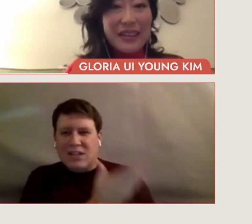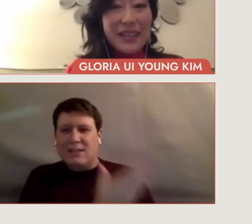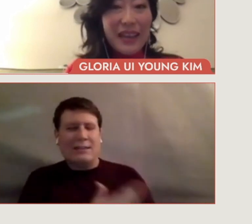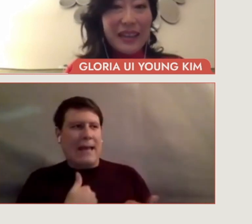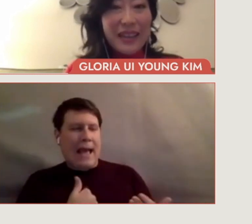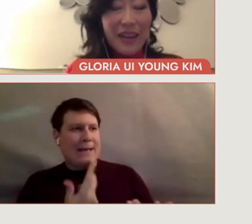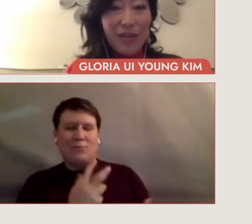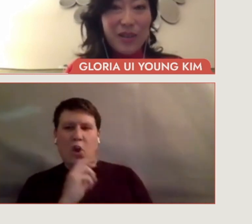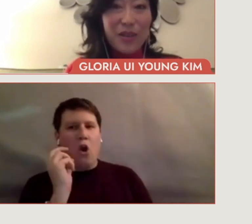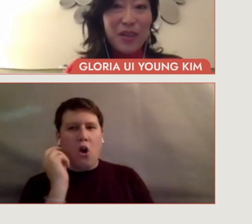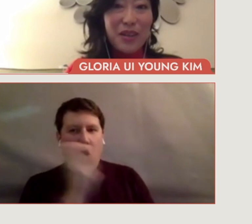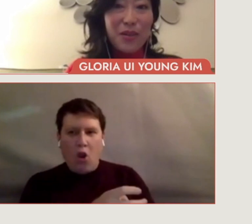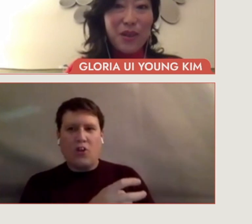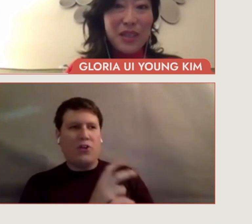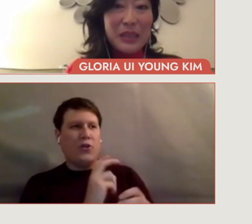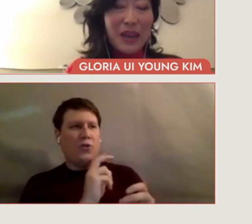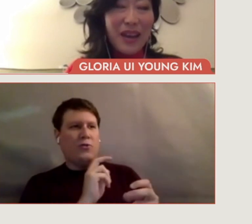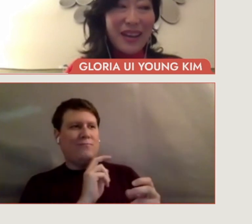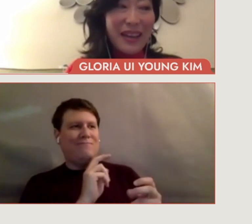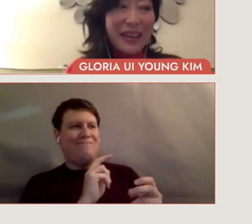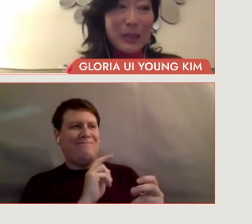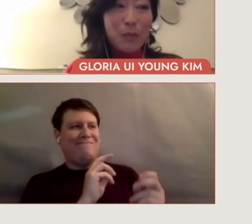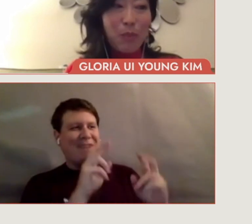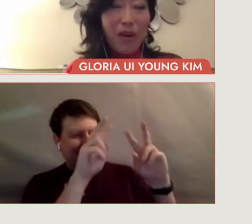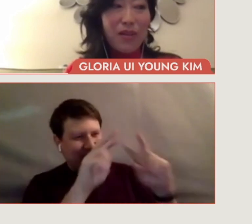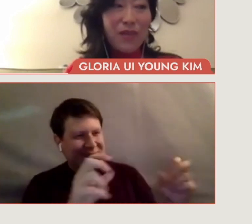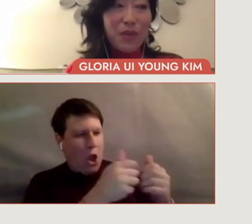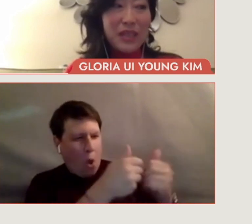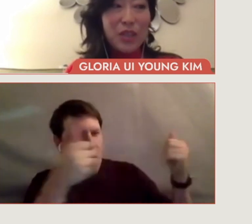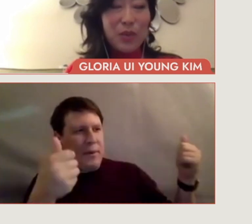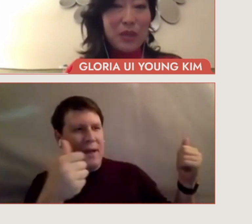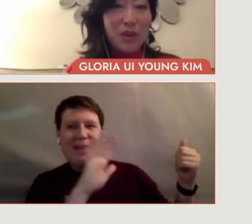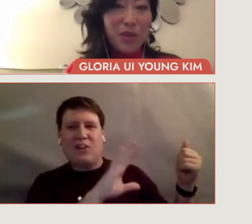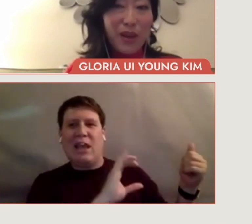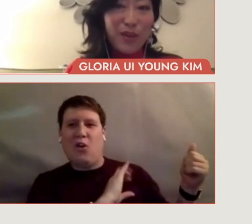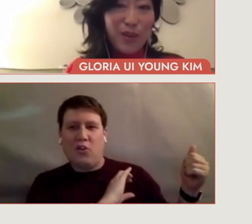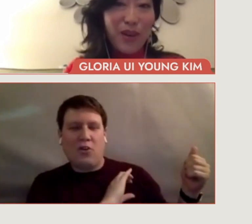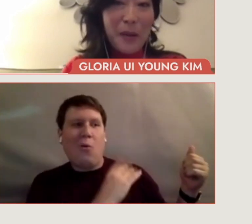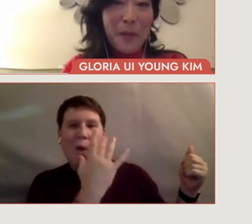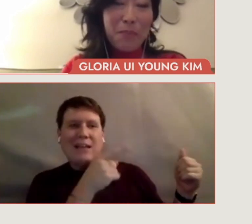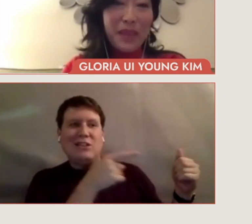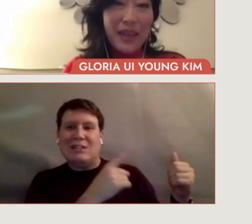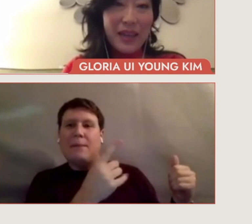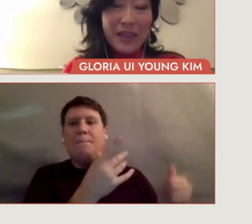get into that character, you know, because I guess part of it was that she was the mother character